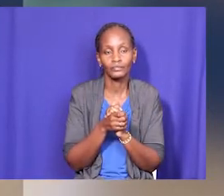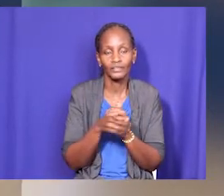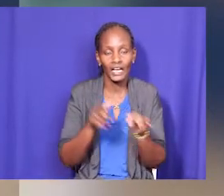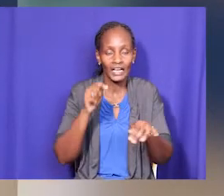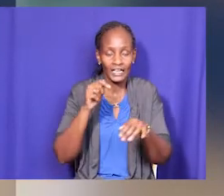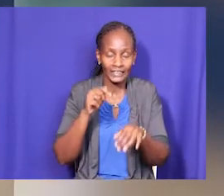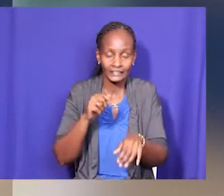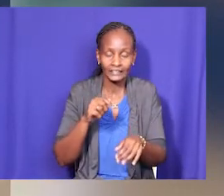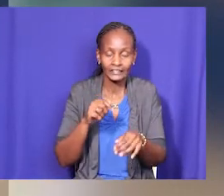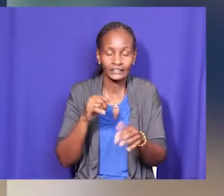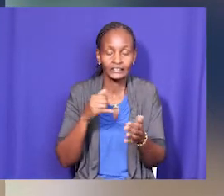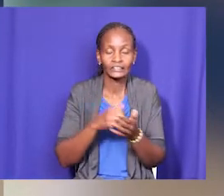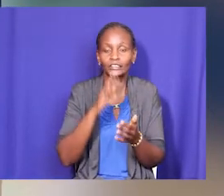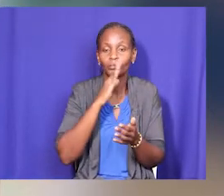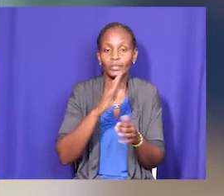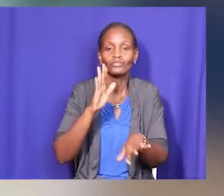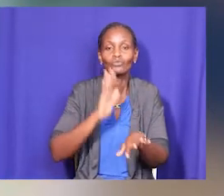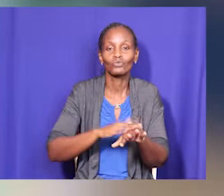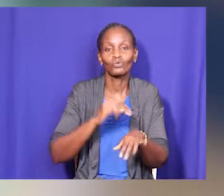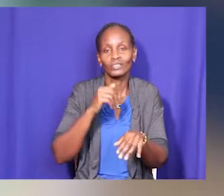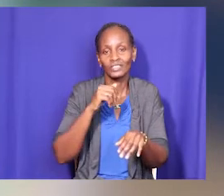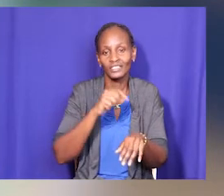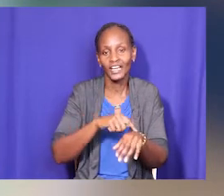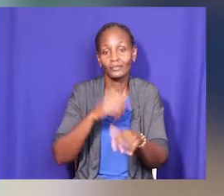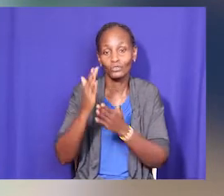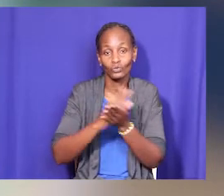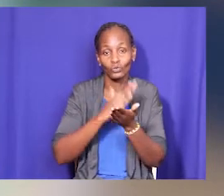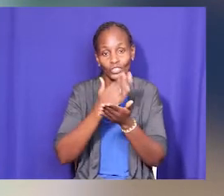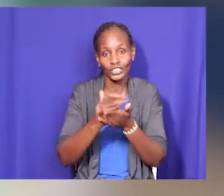pleasure to share today's